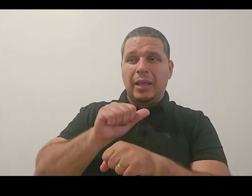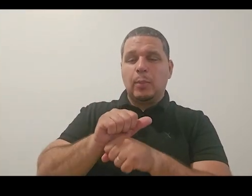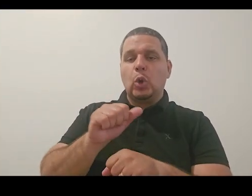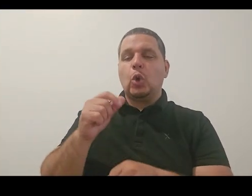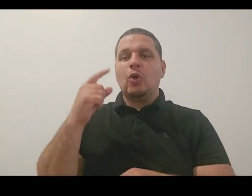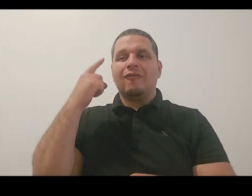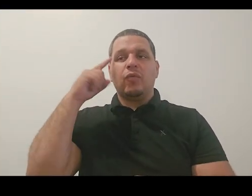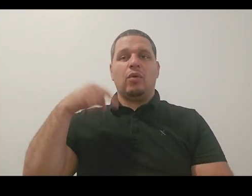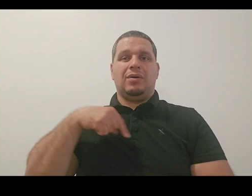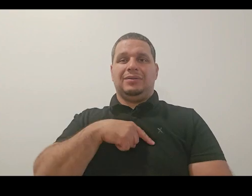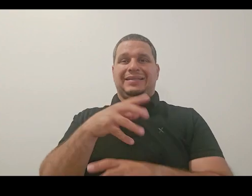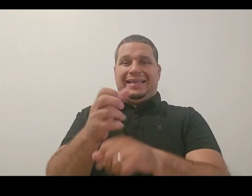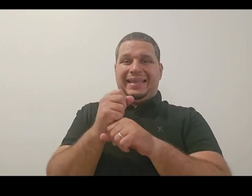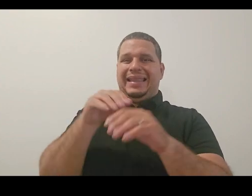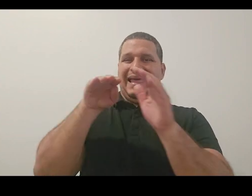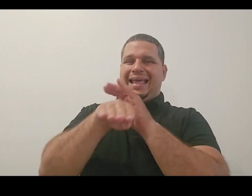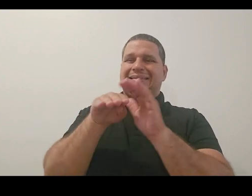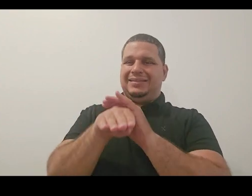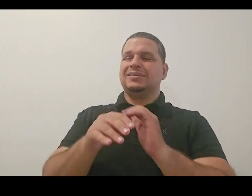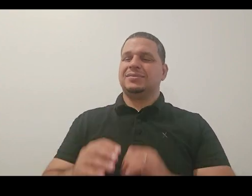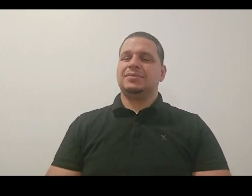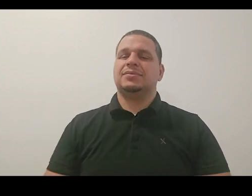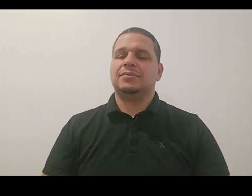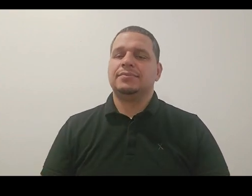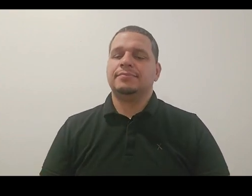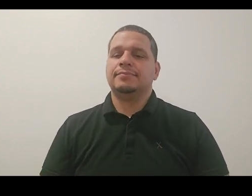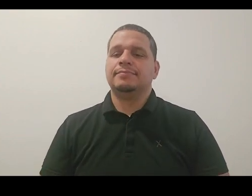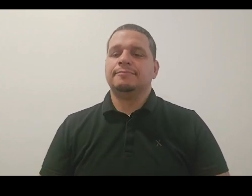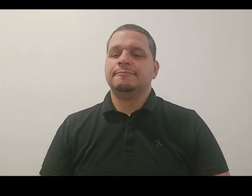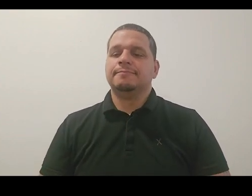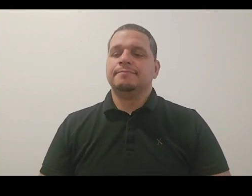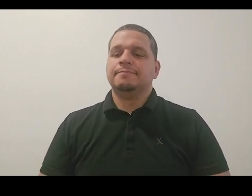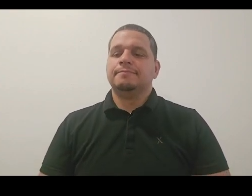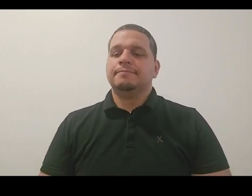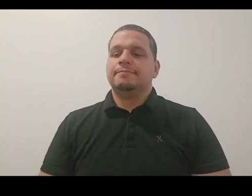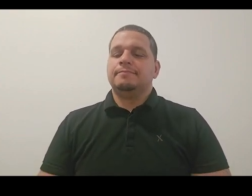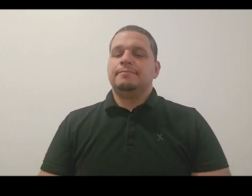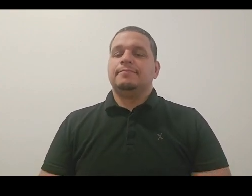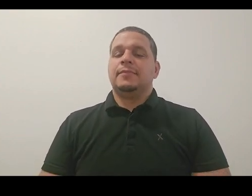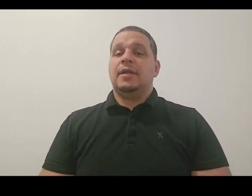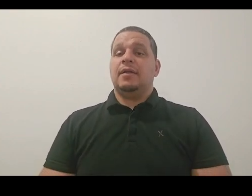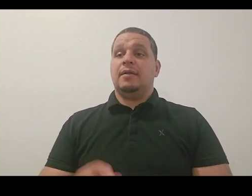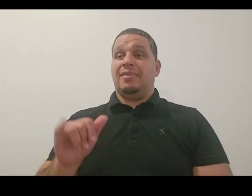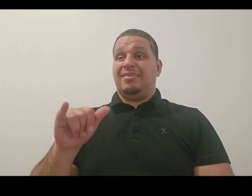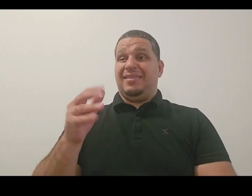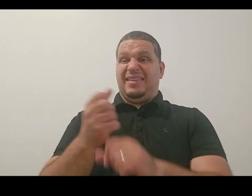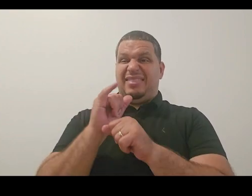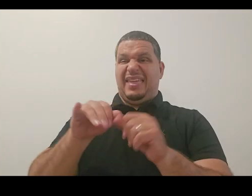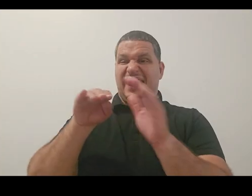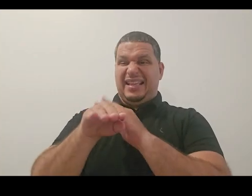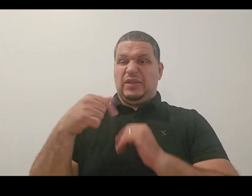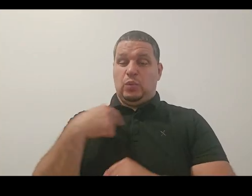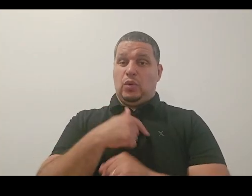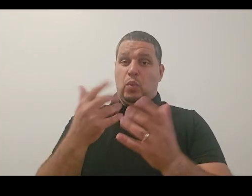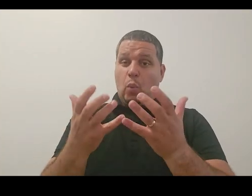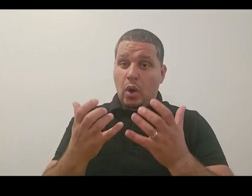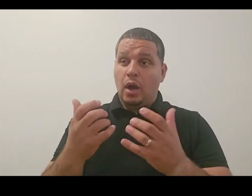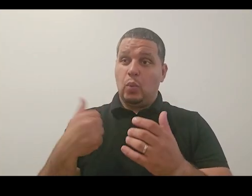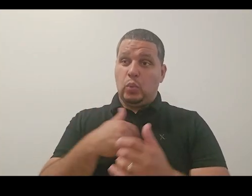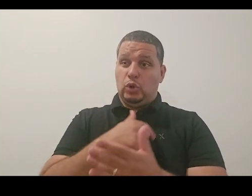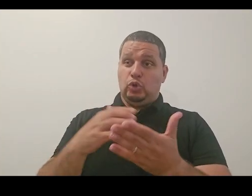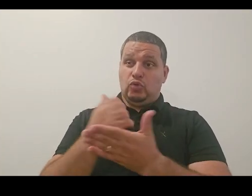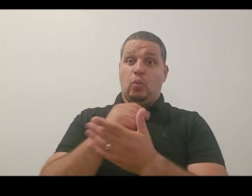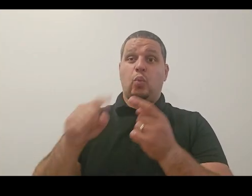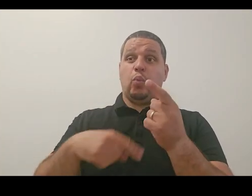work, emotional labor in order to get the access that we want and need and